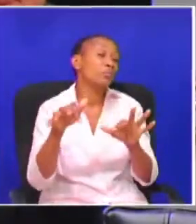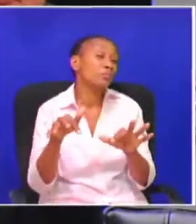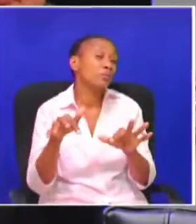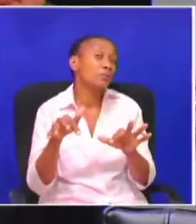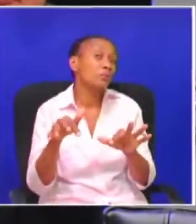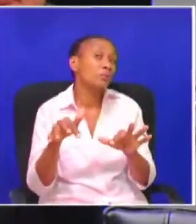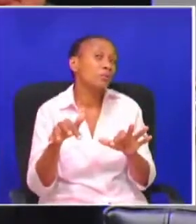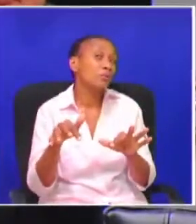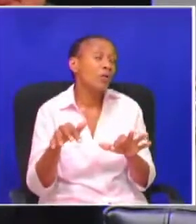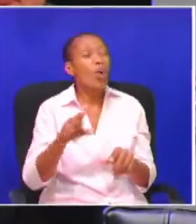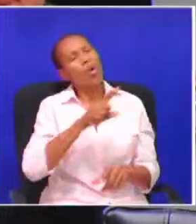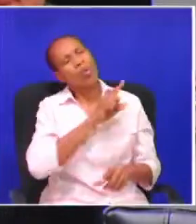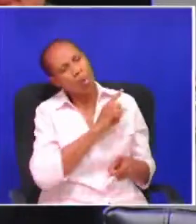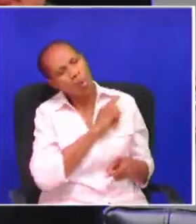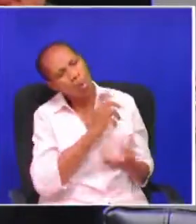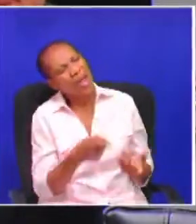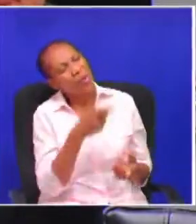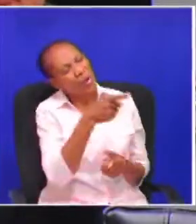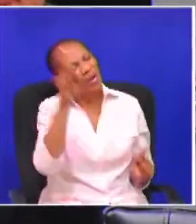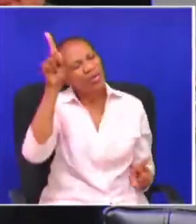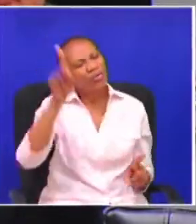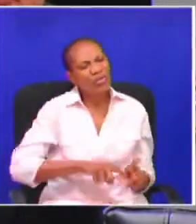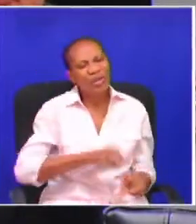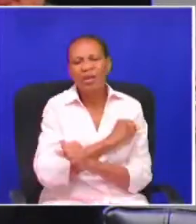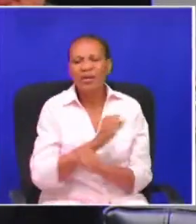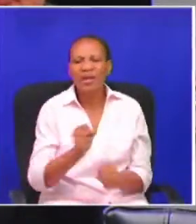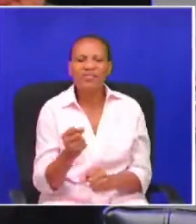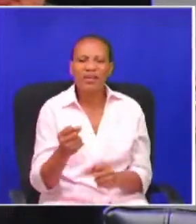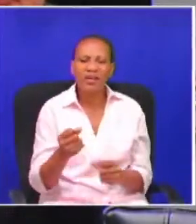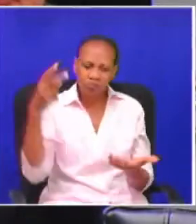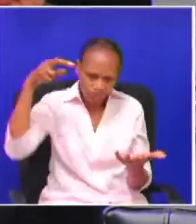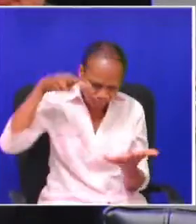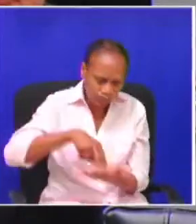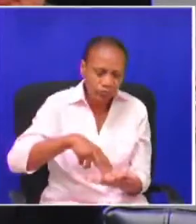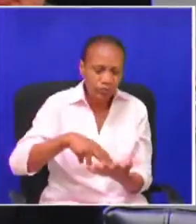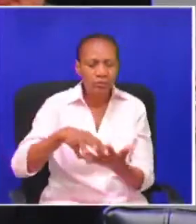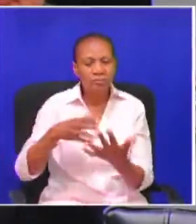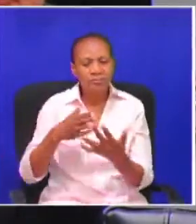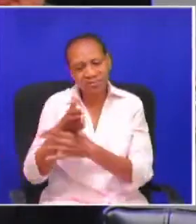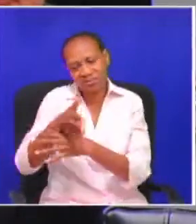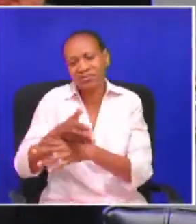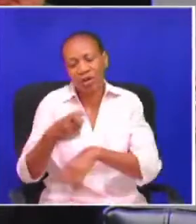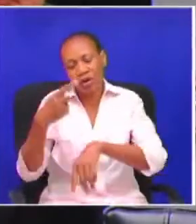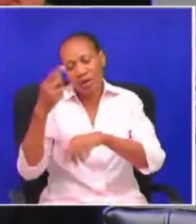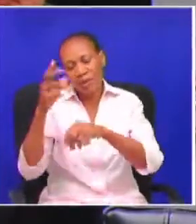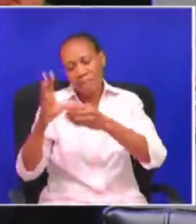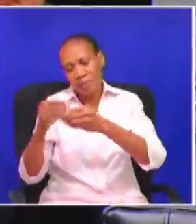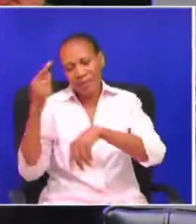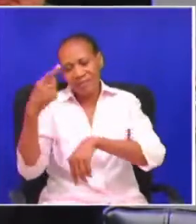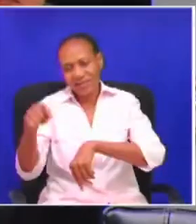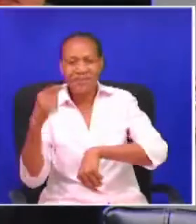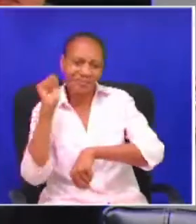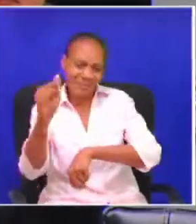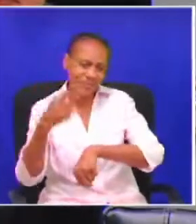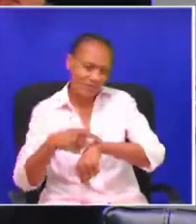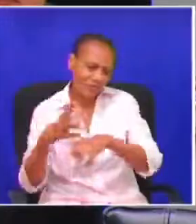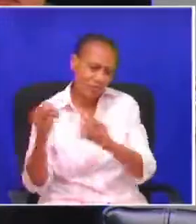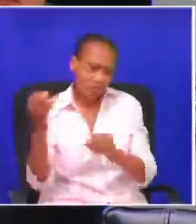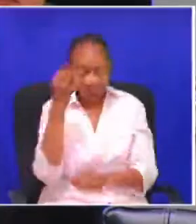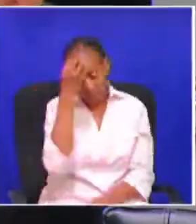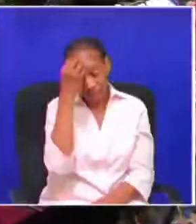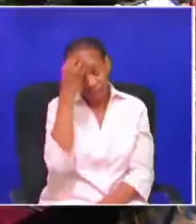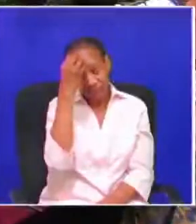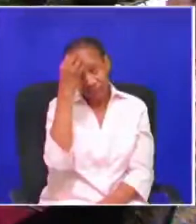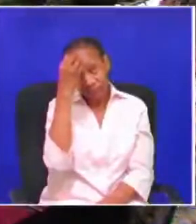other issues? And why have you failed to act against employers who have employed illegal immigrants for decades? Thank you.